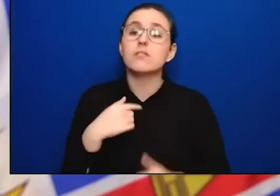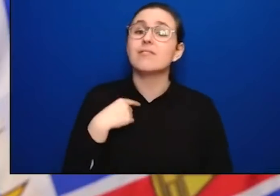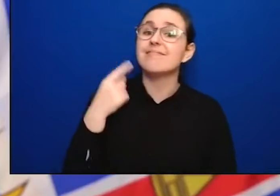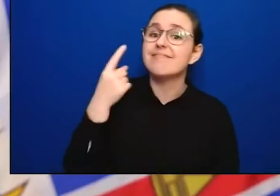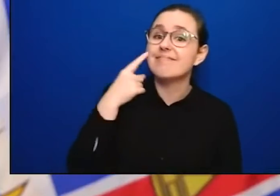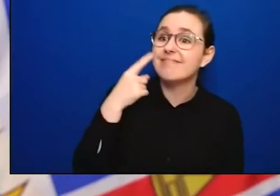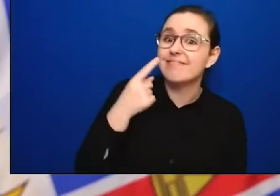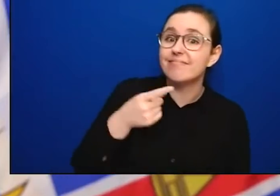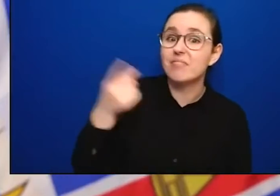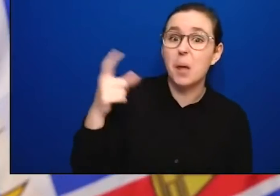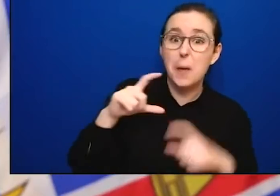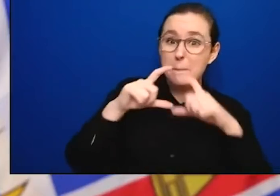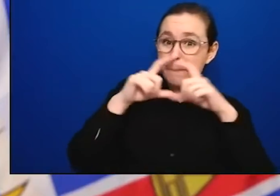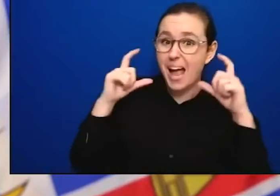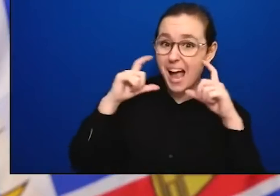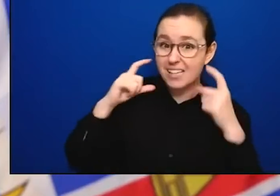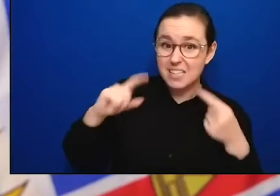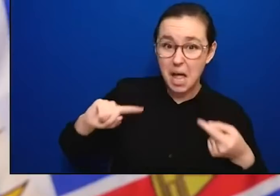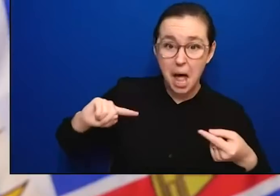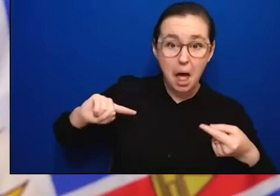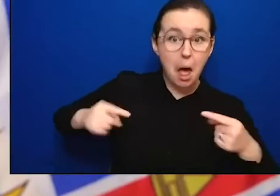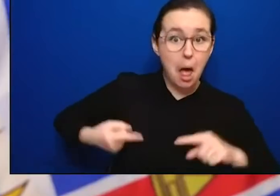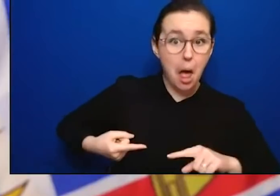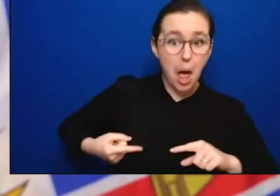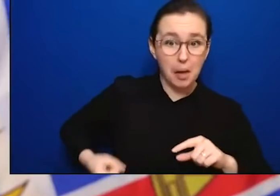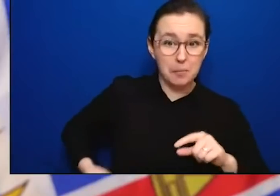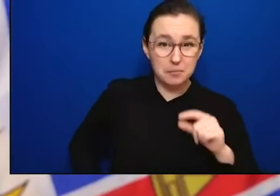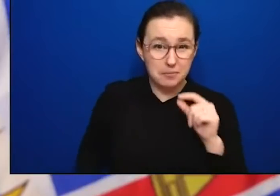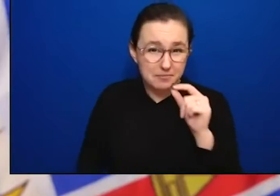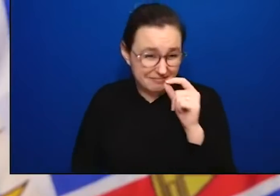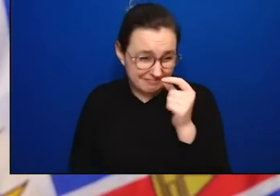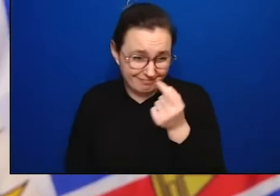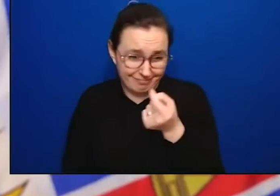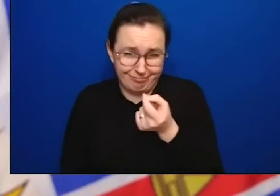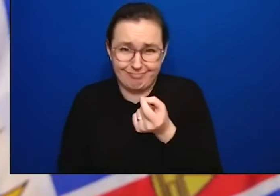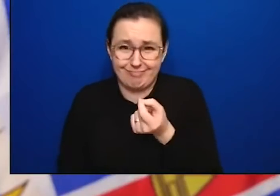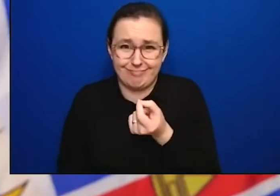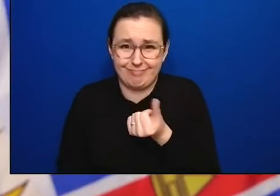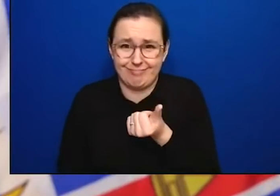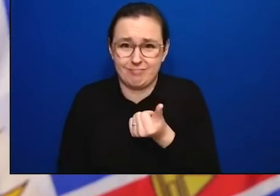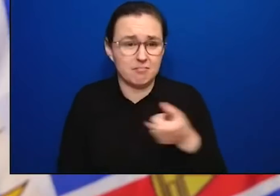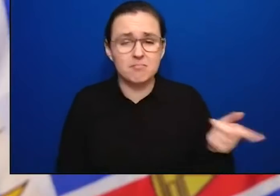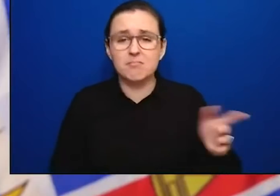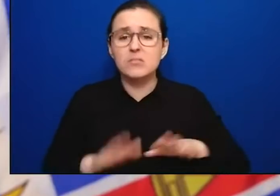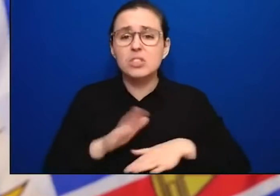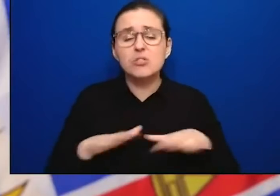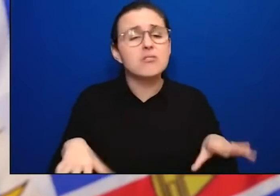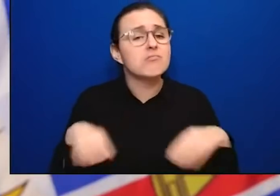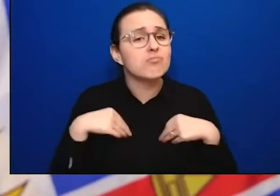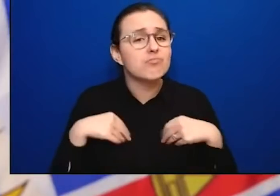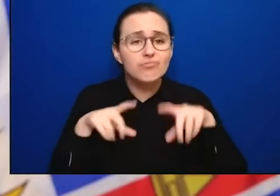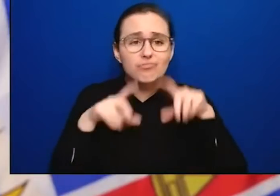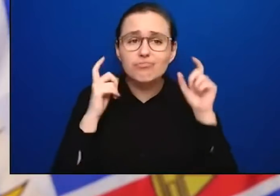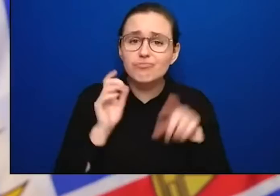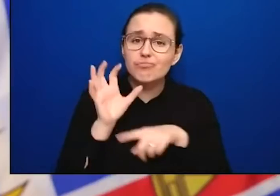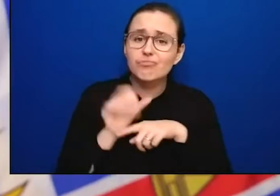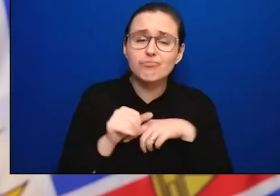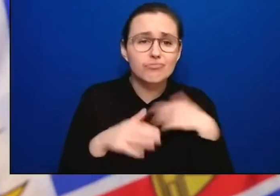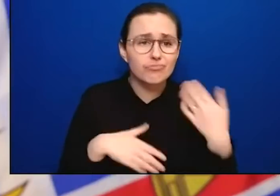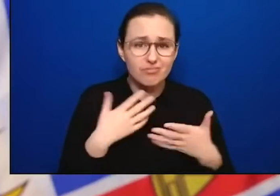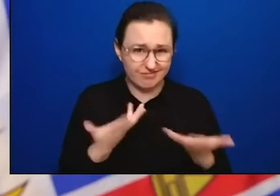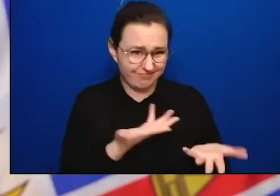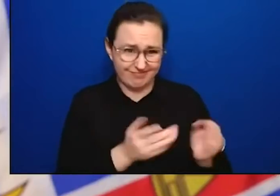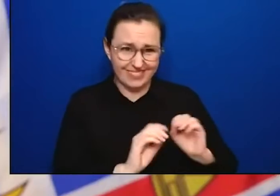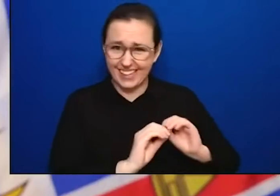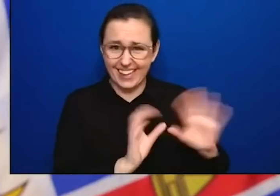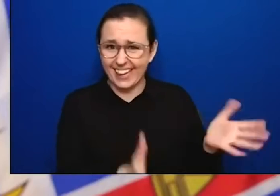that is clear is that there are very little harms from mask wearing in those settings, and children can adapt to